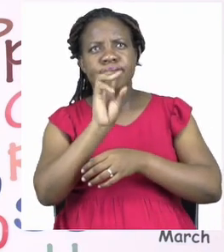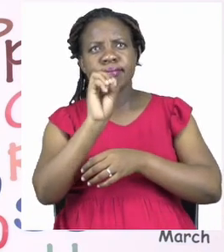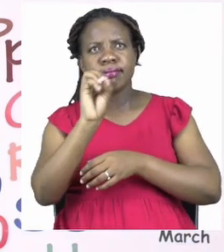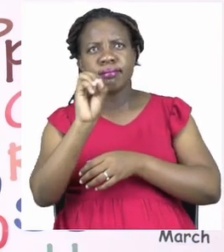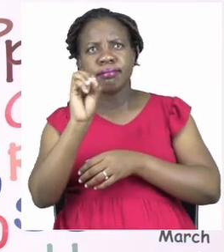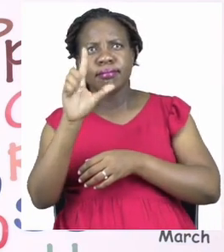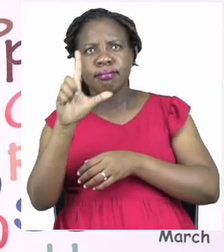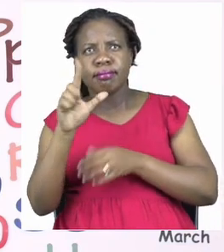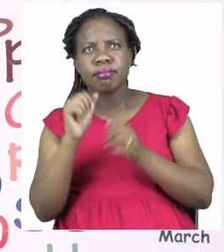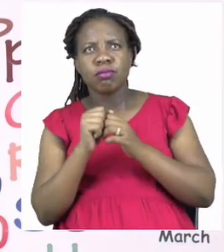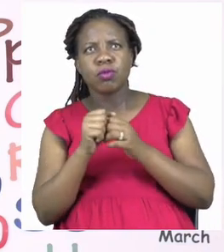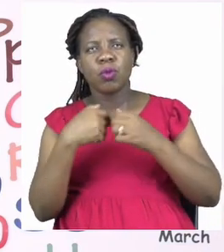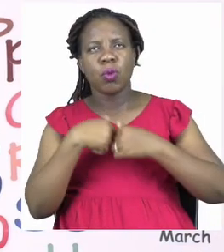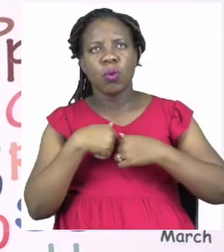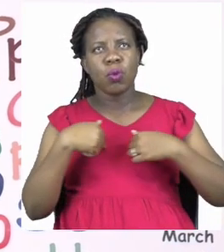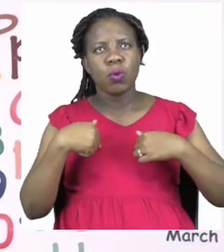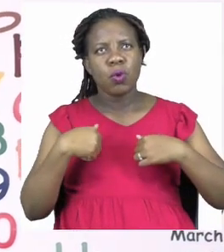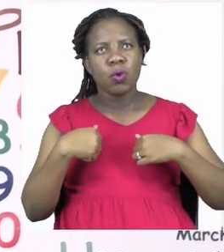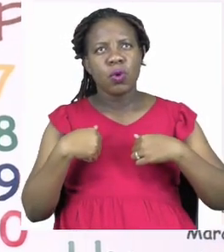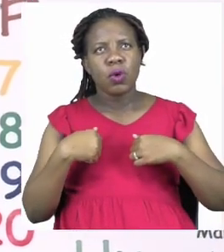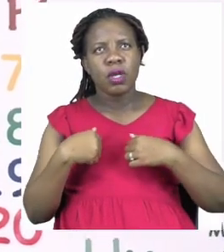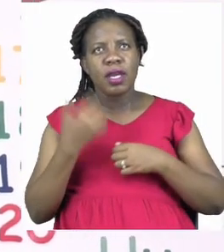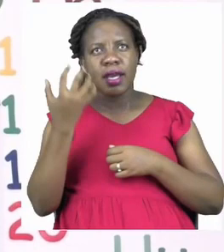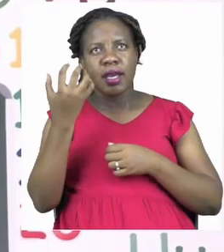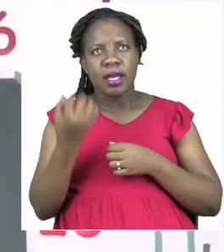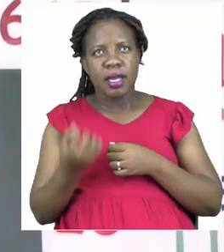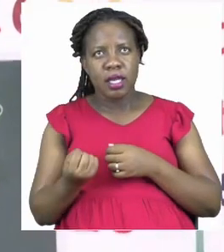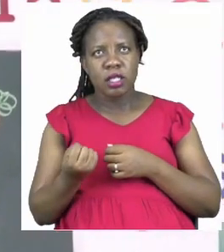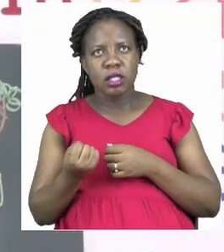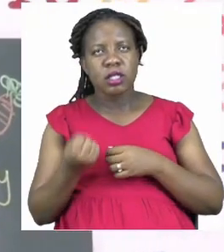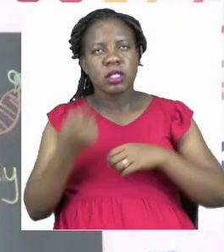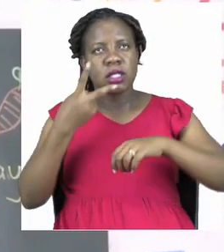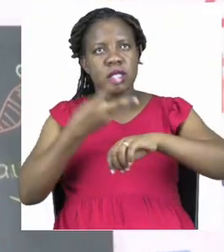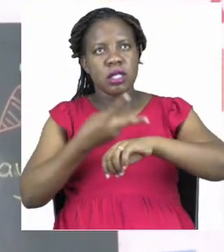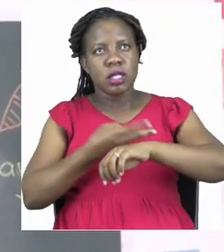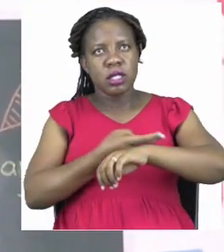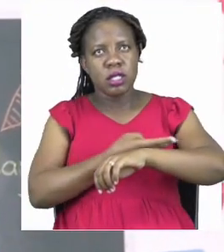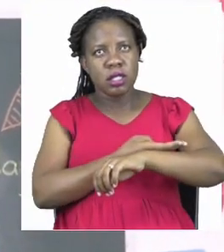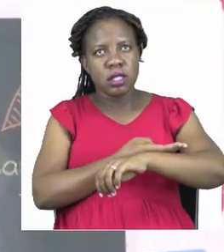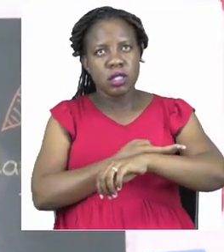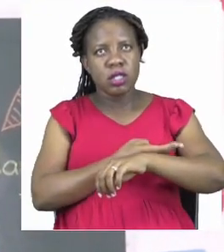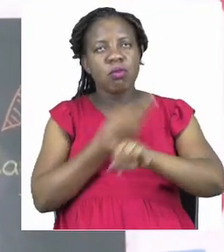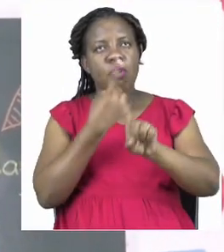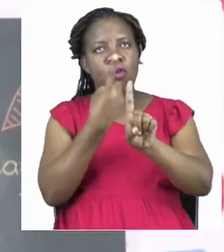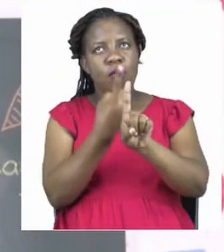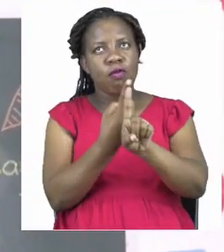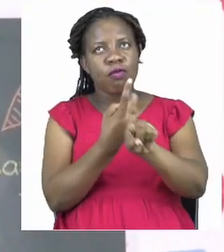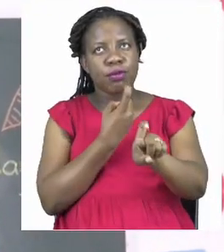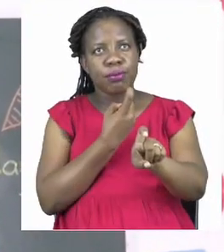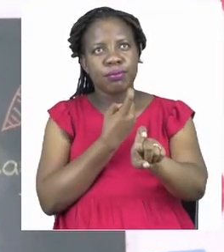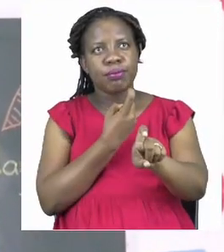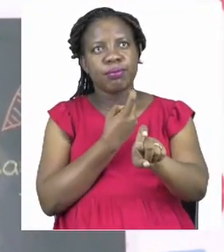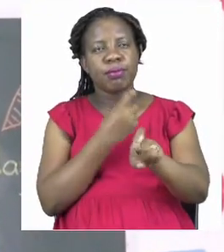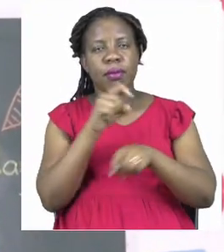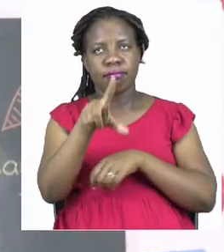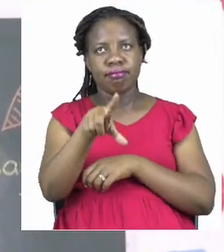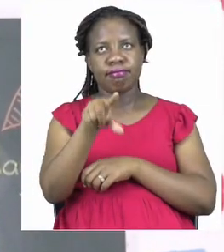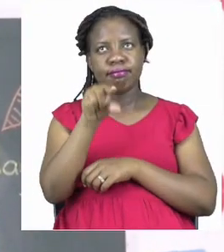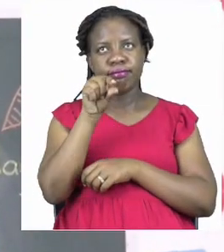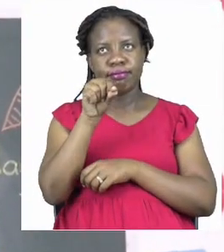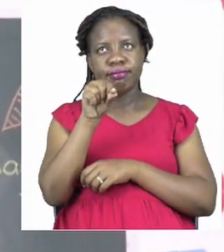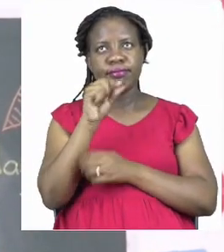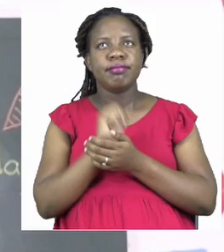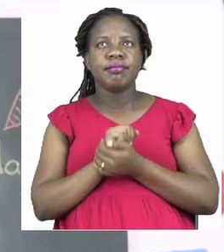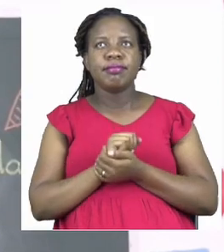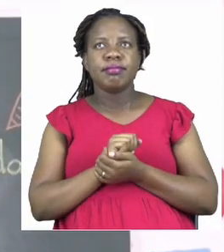sheep plus from plus the will equal. So now what we need